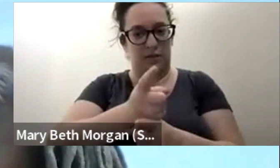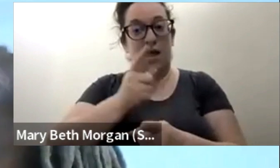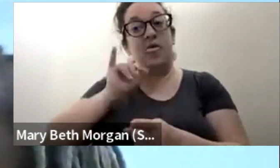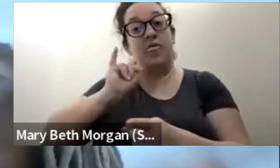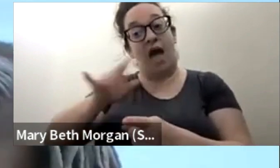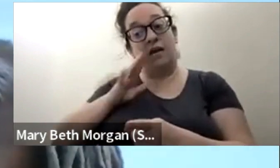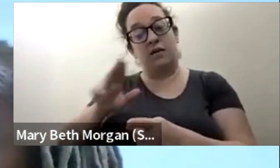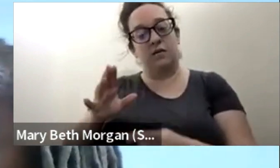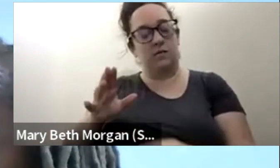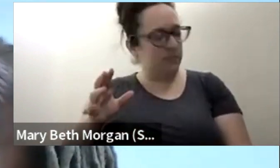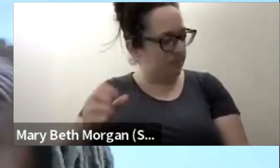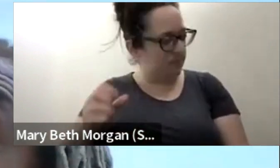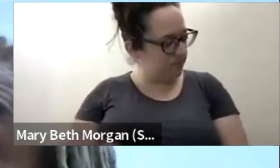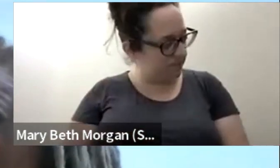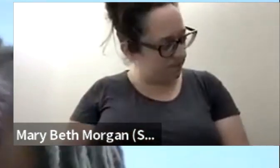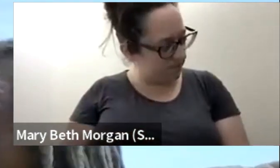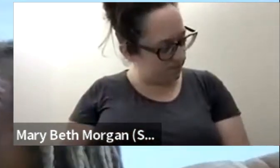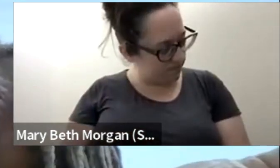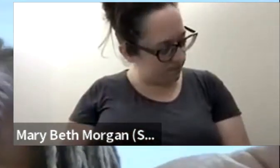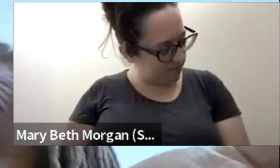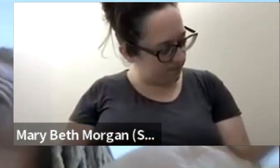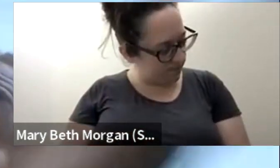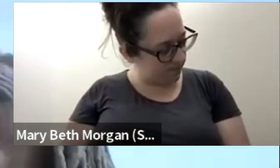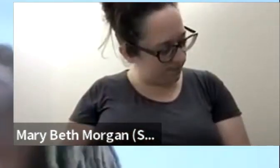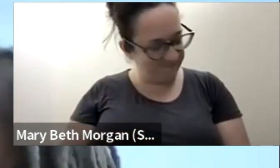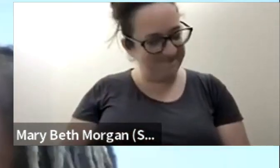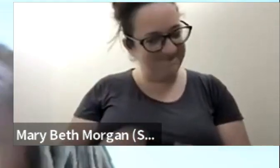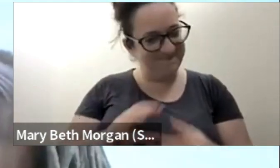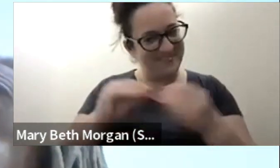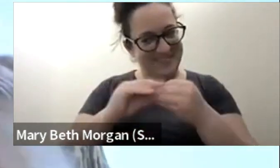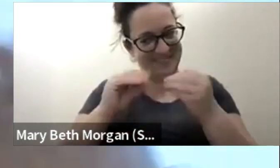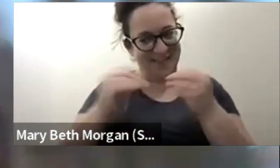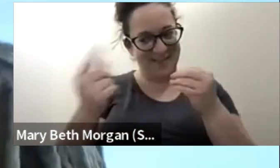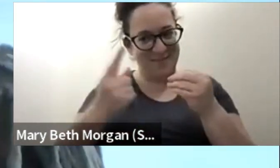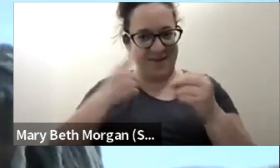freedom because she's shipwrecked in a storm. Yes.